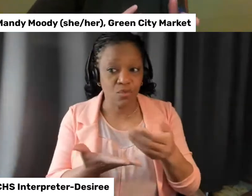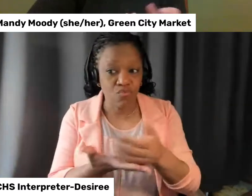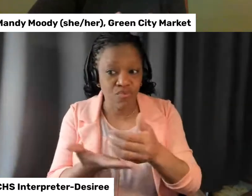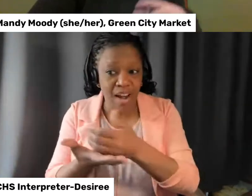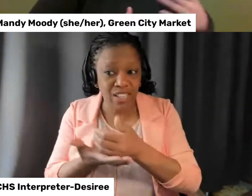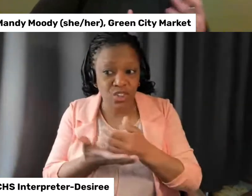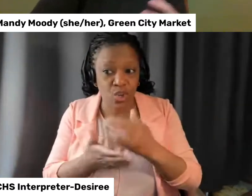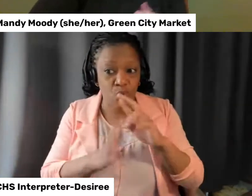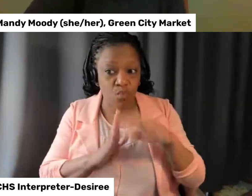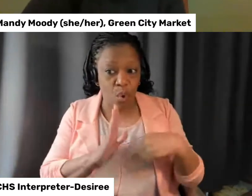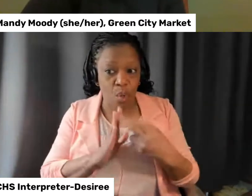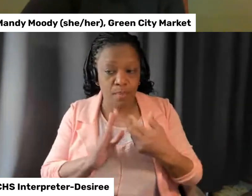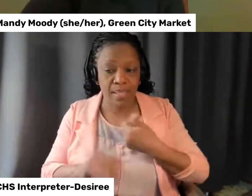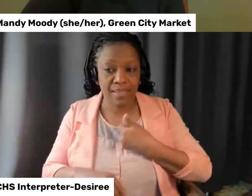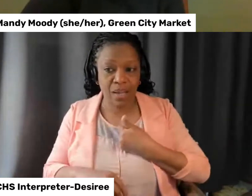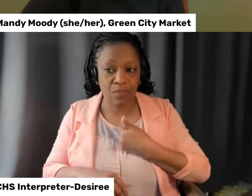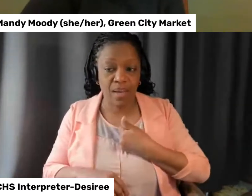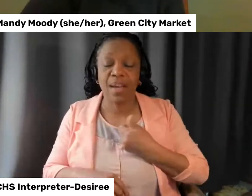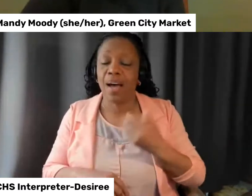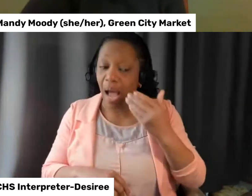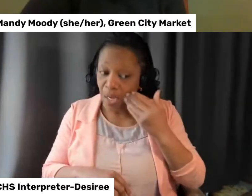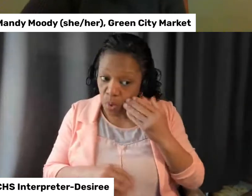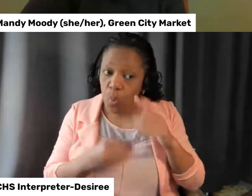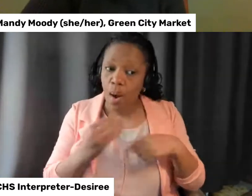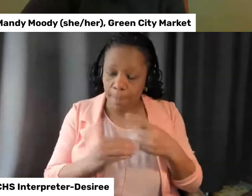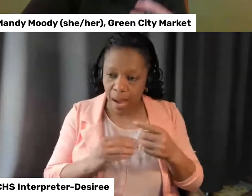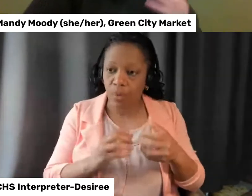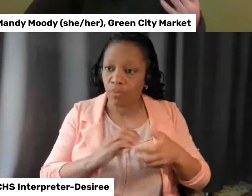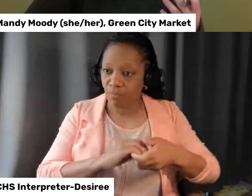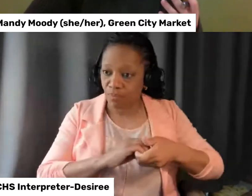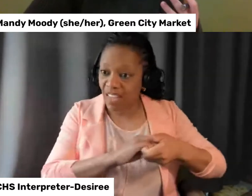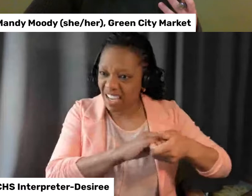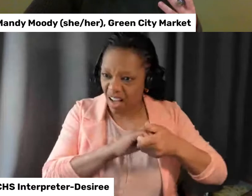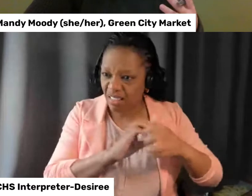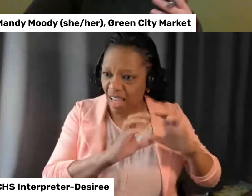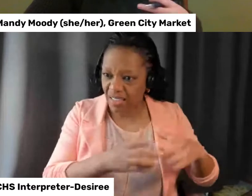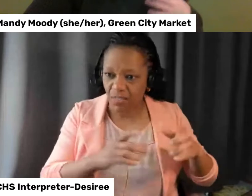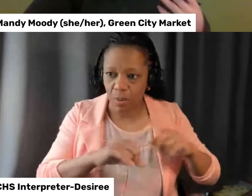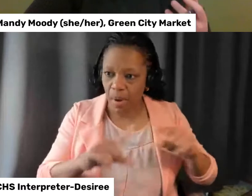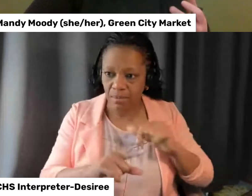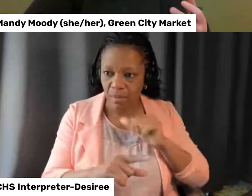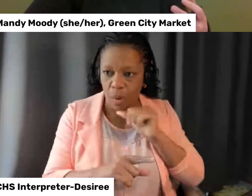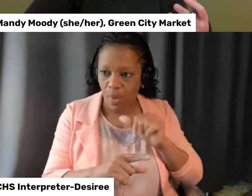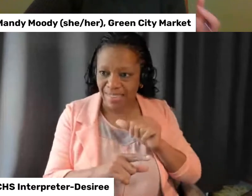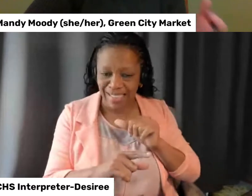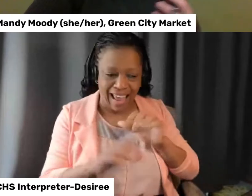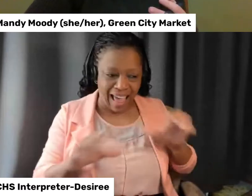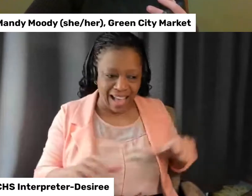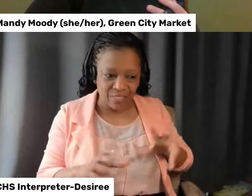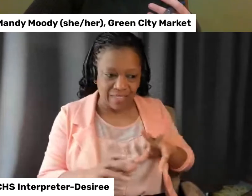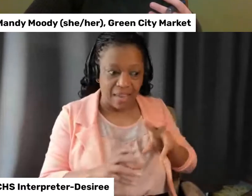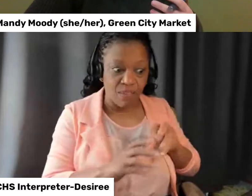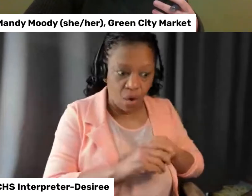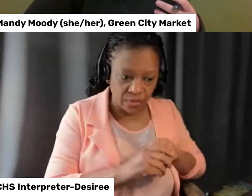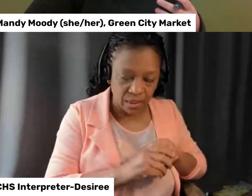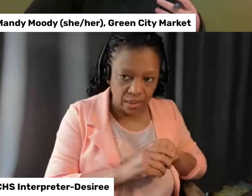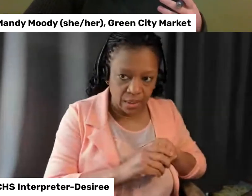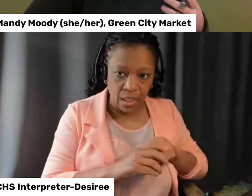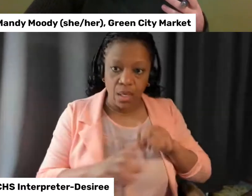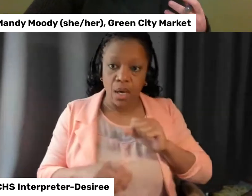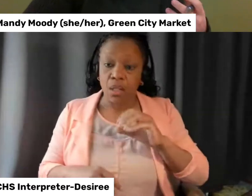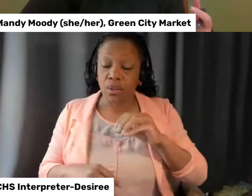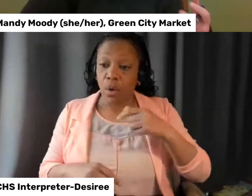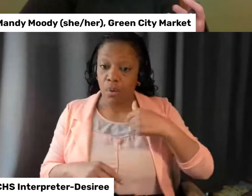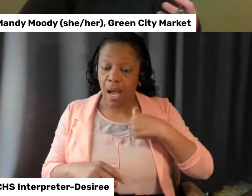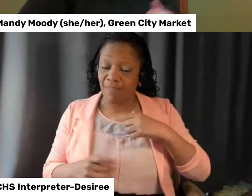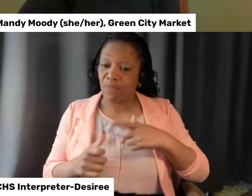the collective, but wasn't as actively involved. So I'll just share a bit about how I came to the collective. And then Angela, we'd love to hear